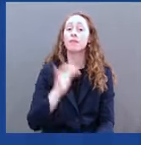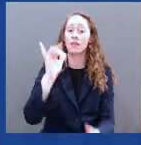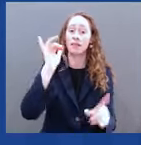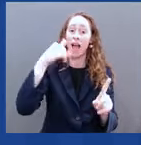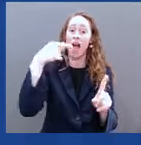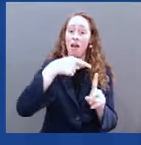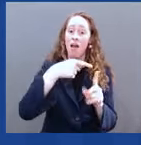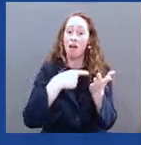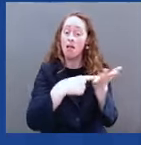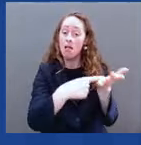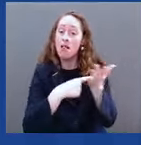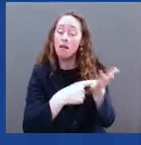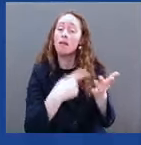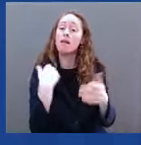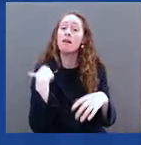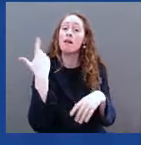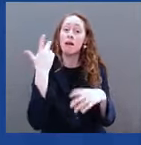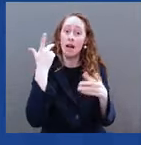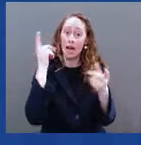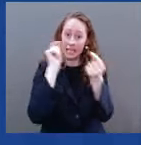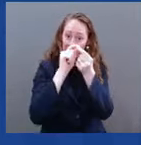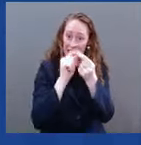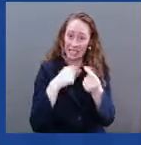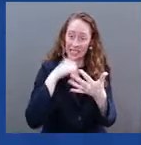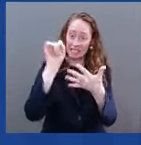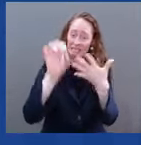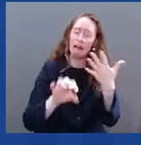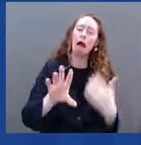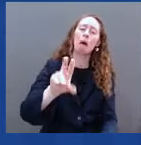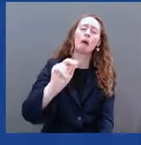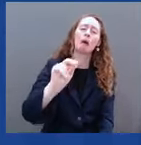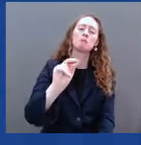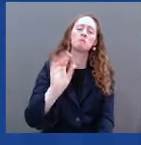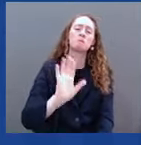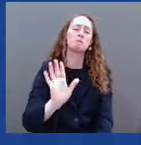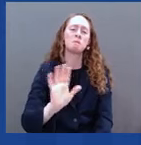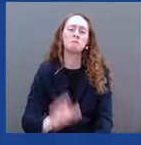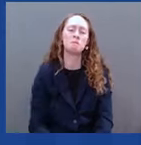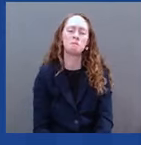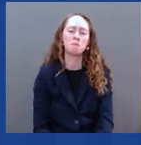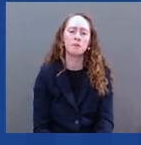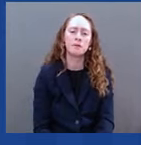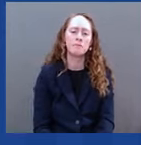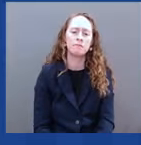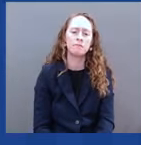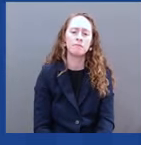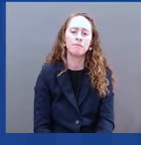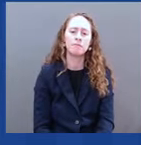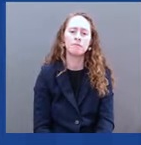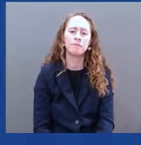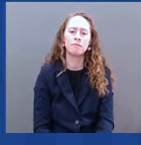But tomorrow or next Monday that Ursula is having that conference with China.